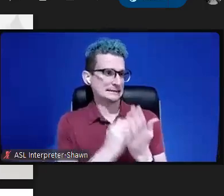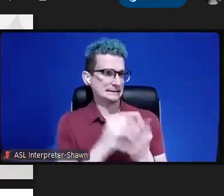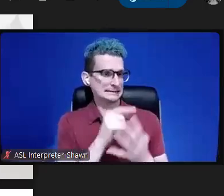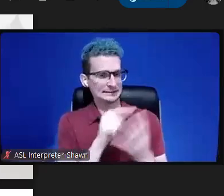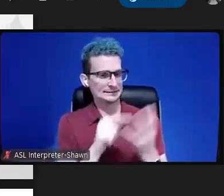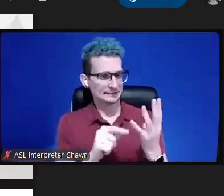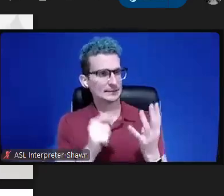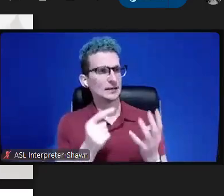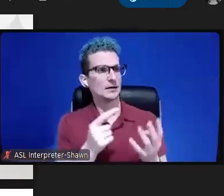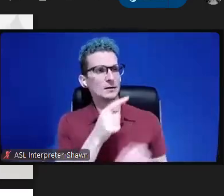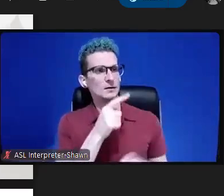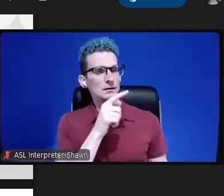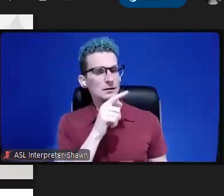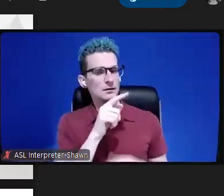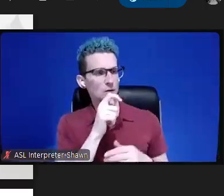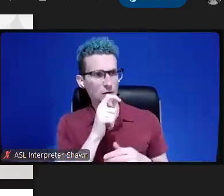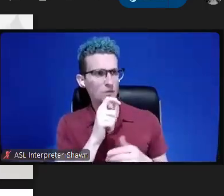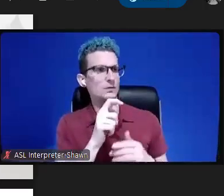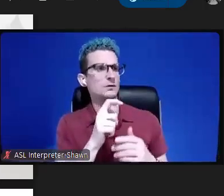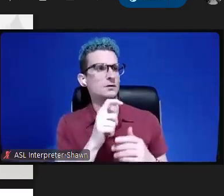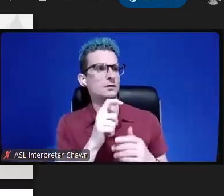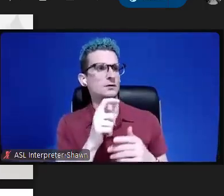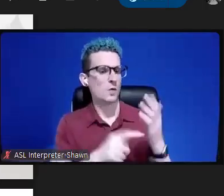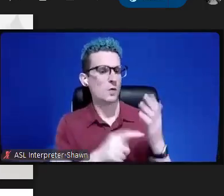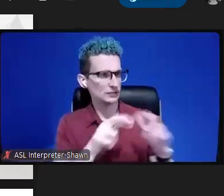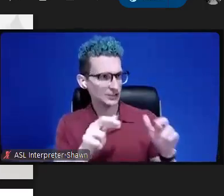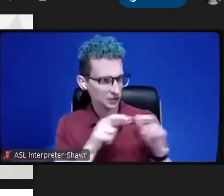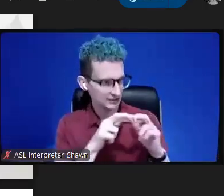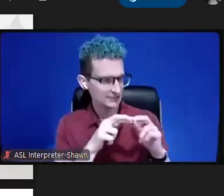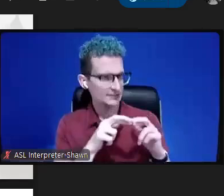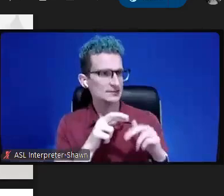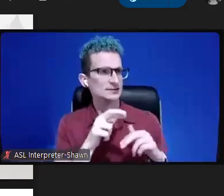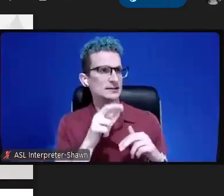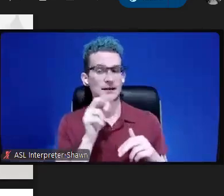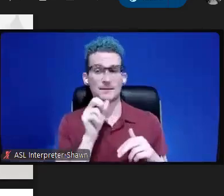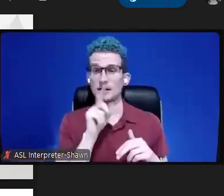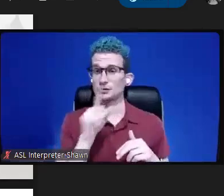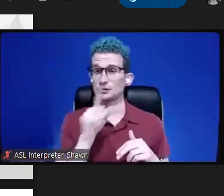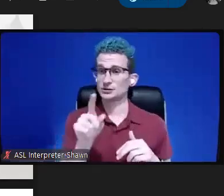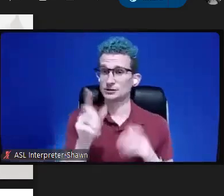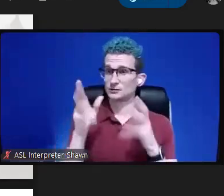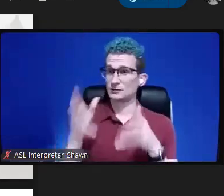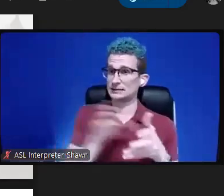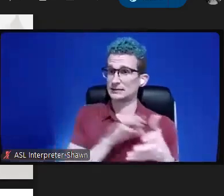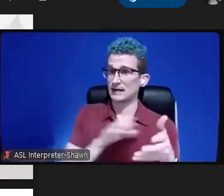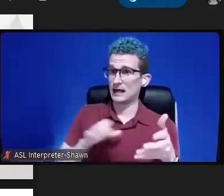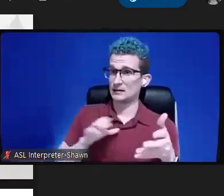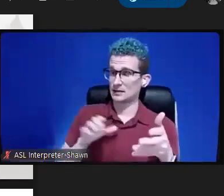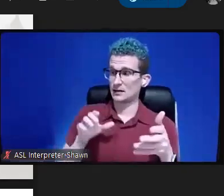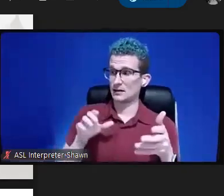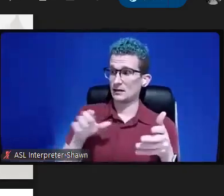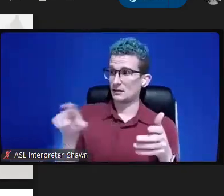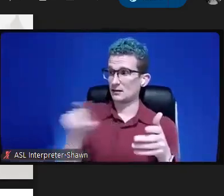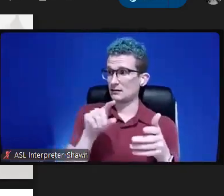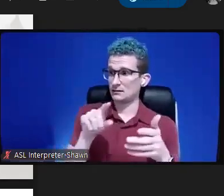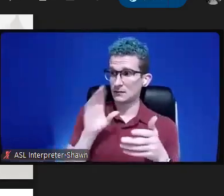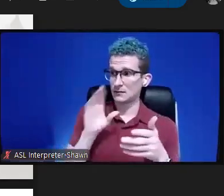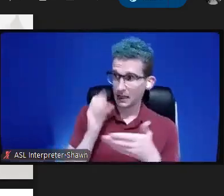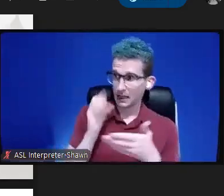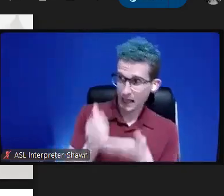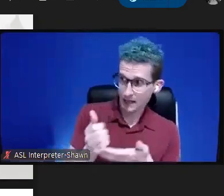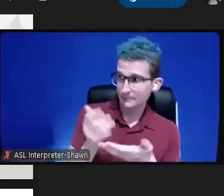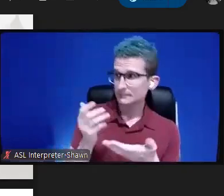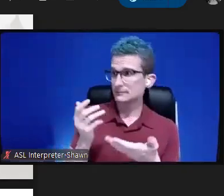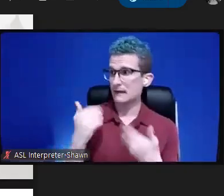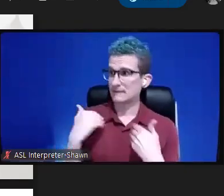they serve. I don't know if everybody else on council, if that would be helpful for you or if you have access to that, but just top of mind while